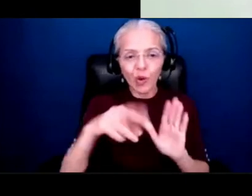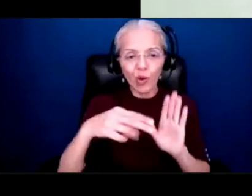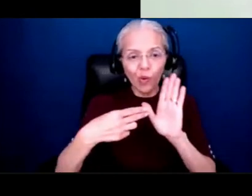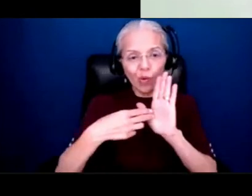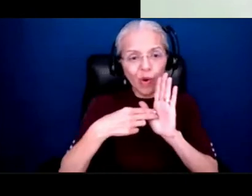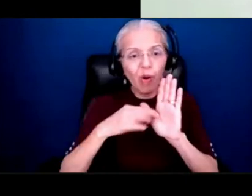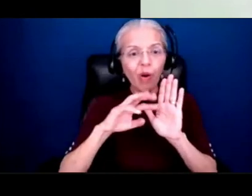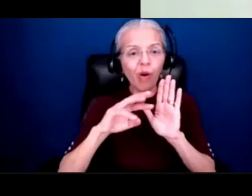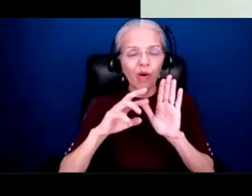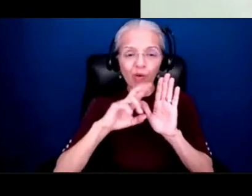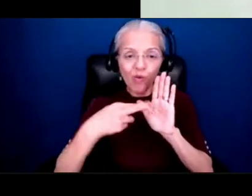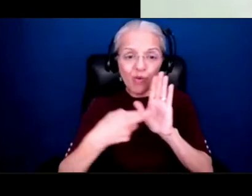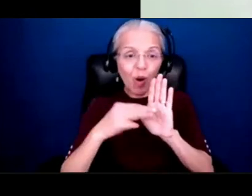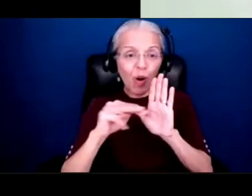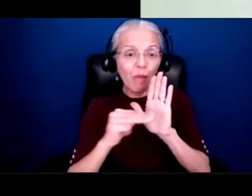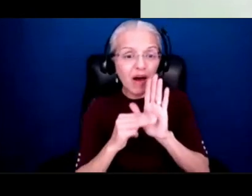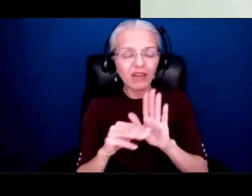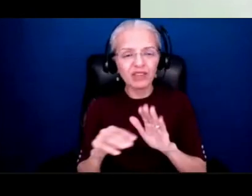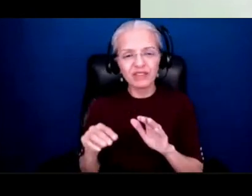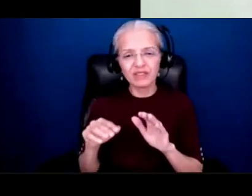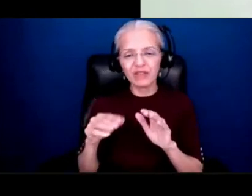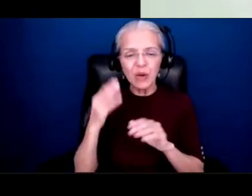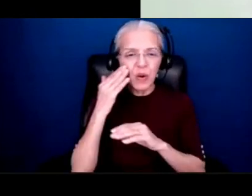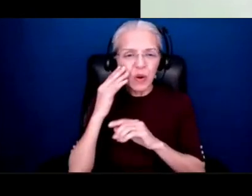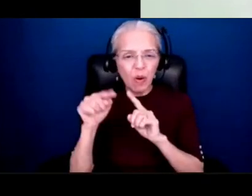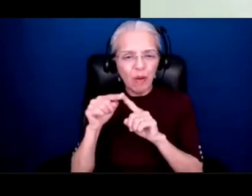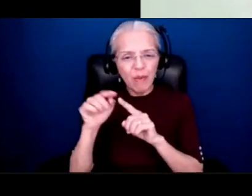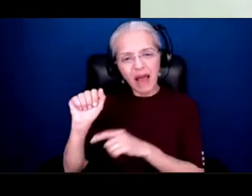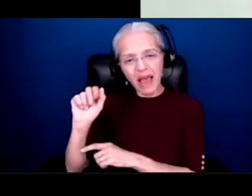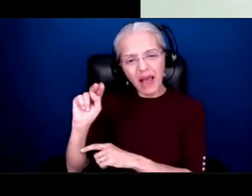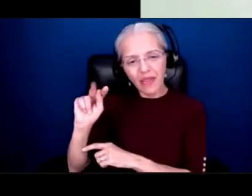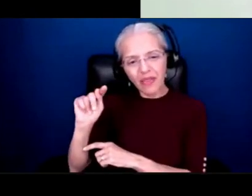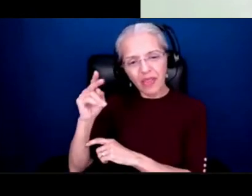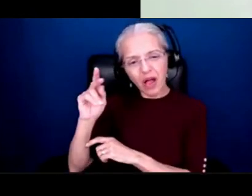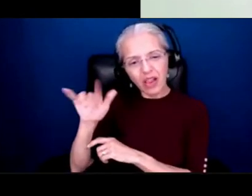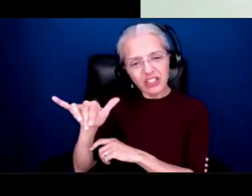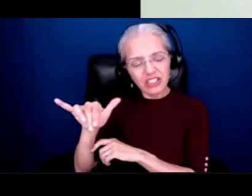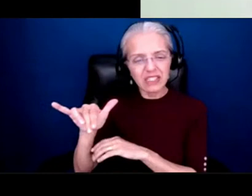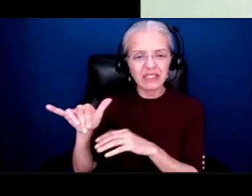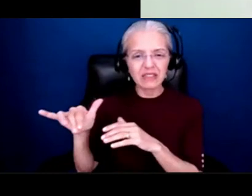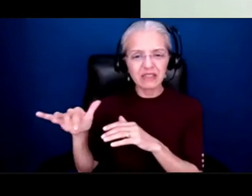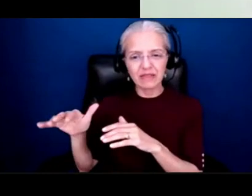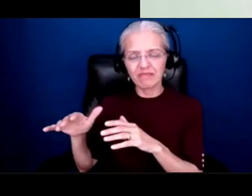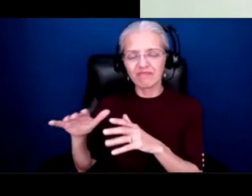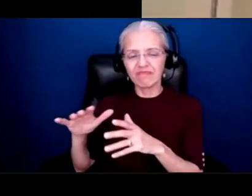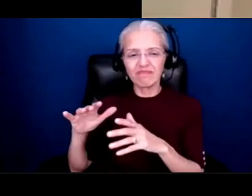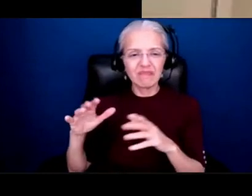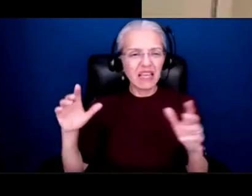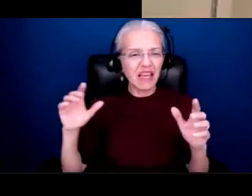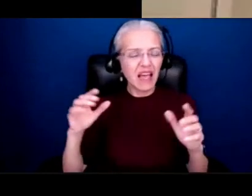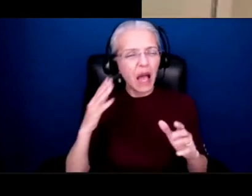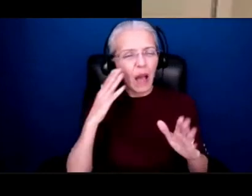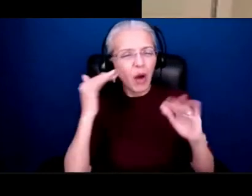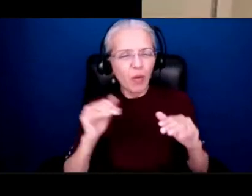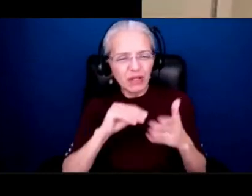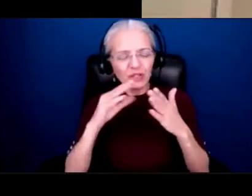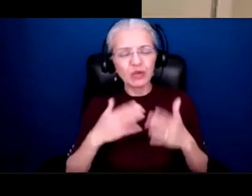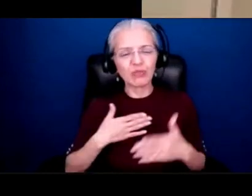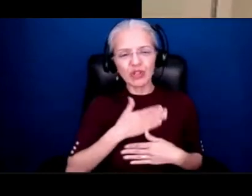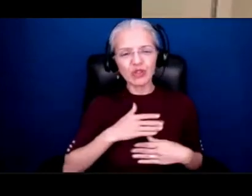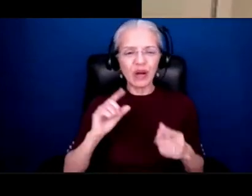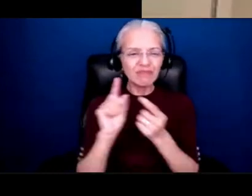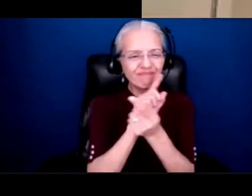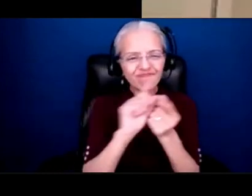and through your own experience. I hope that folks enjoyed this meeting with us. And thank you, Guillermo. I've just